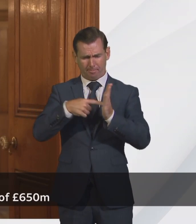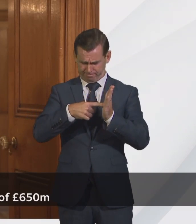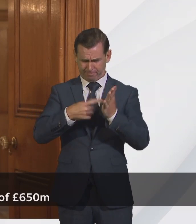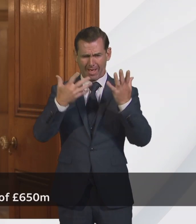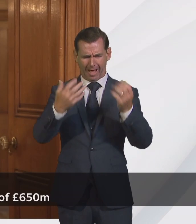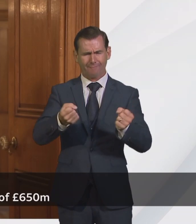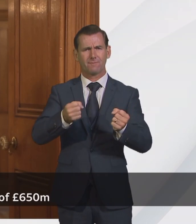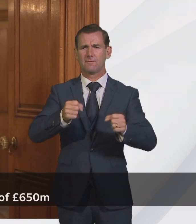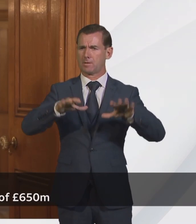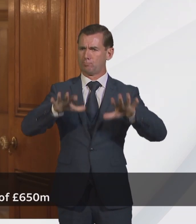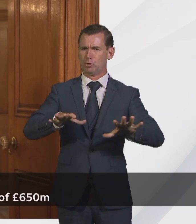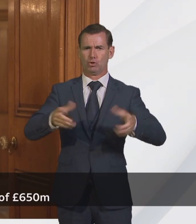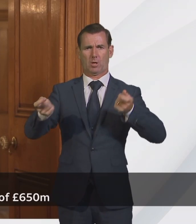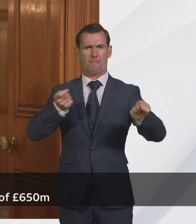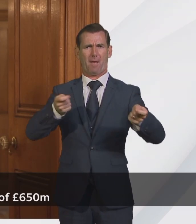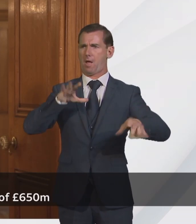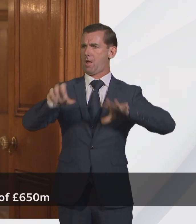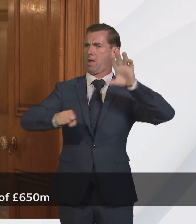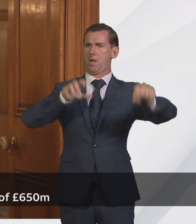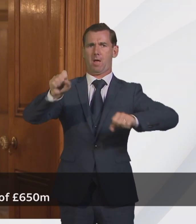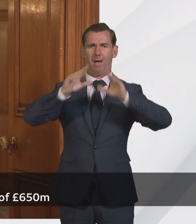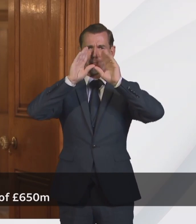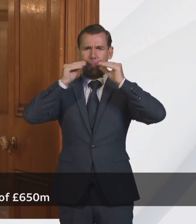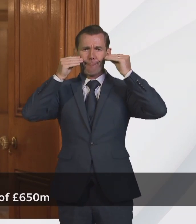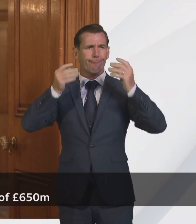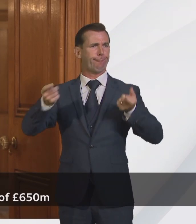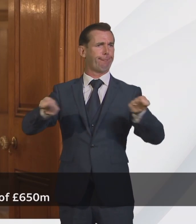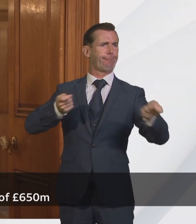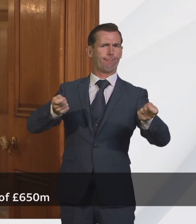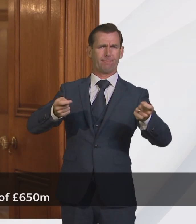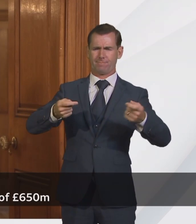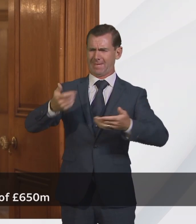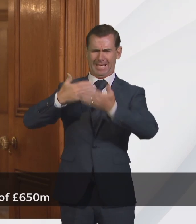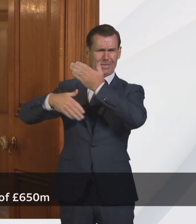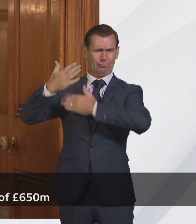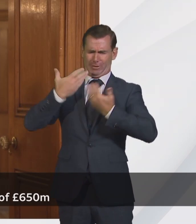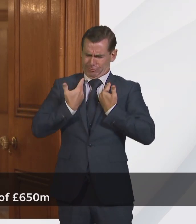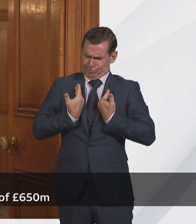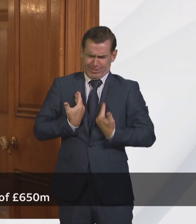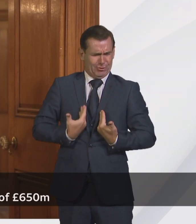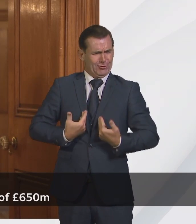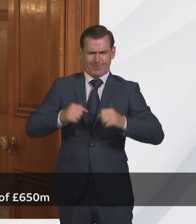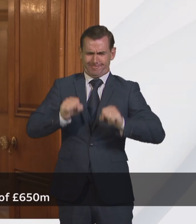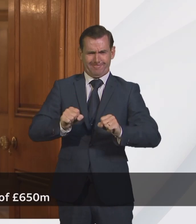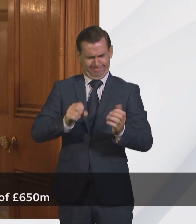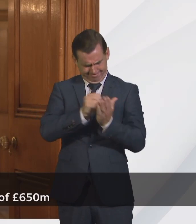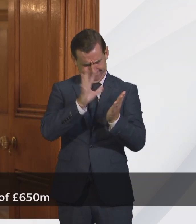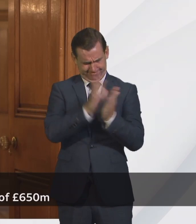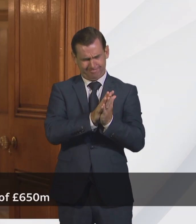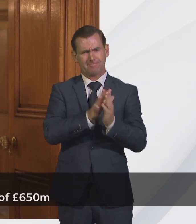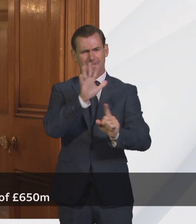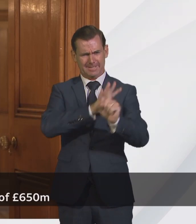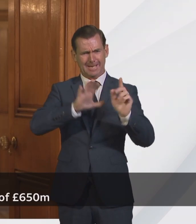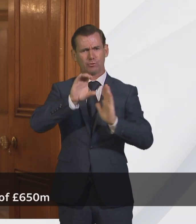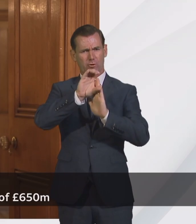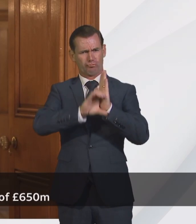and changed things for the better right around the world. And we should, as a nation, be proud of that history and teach